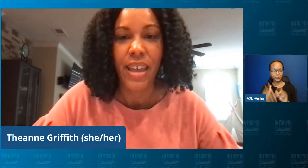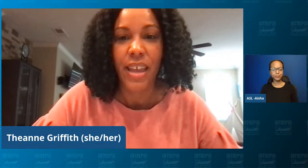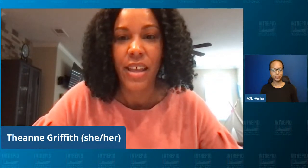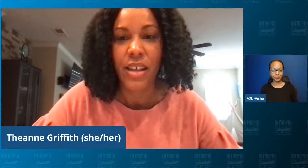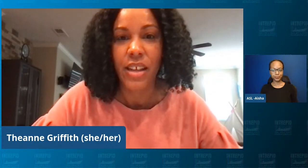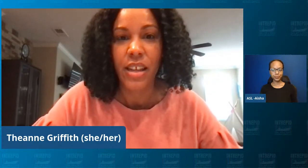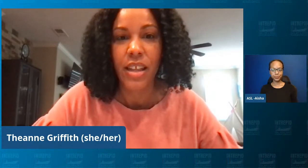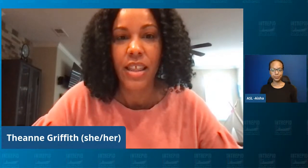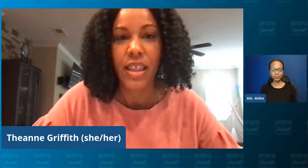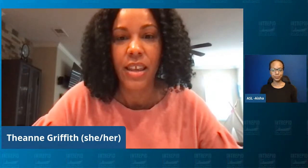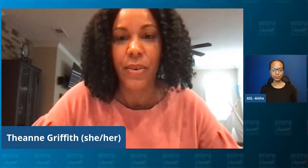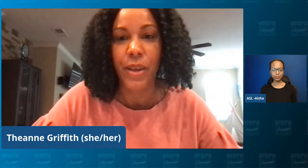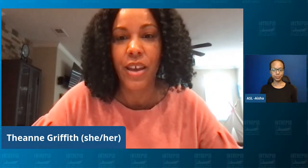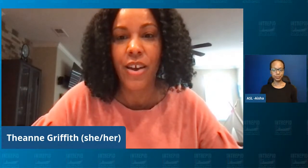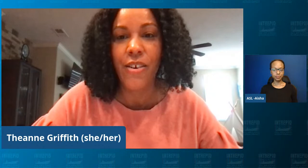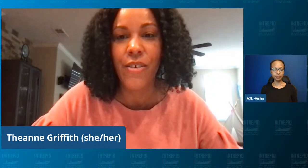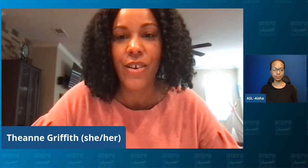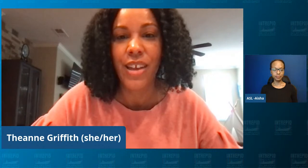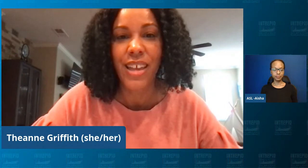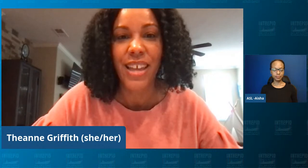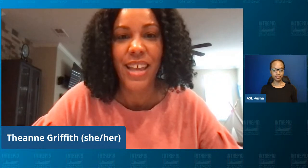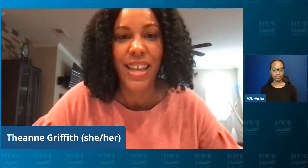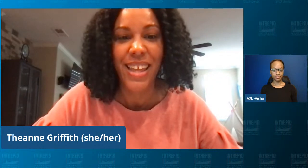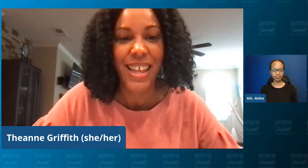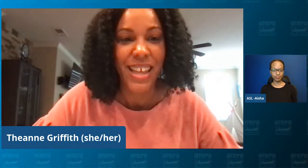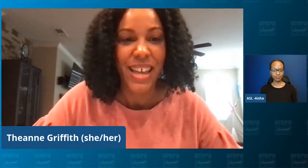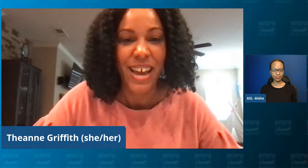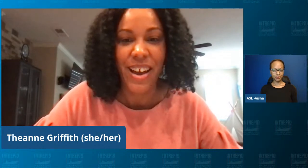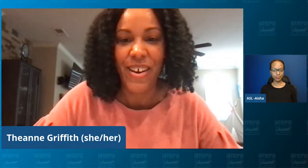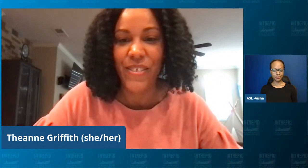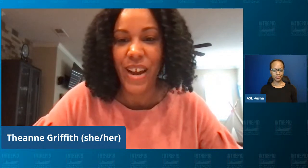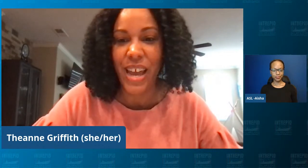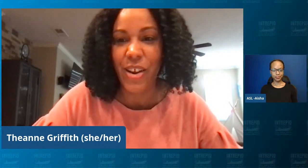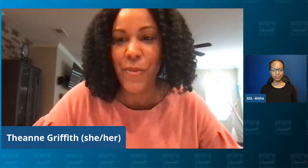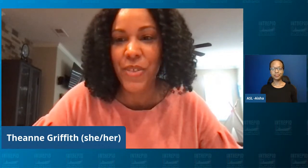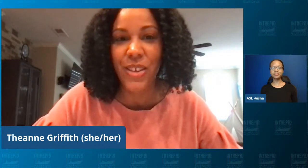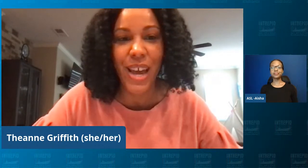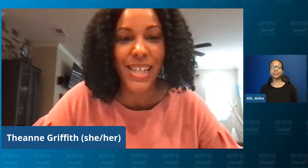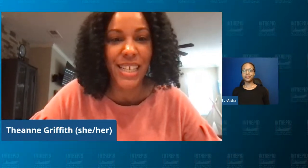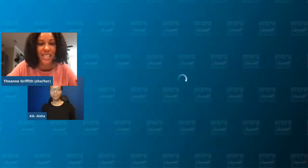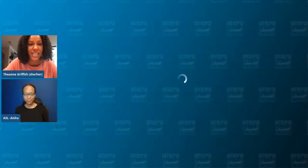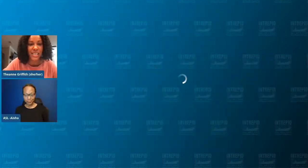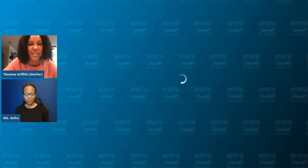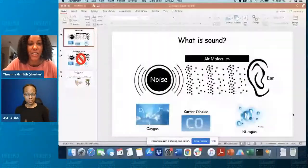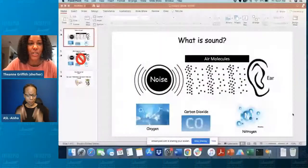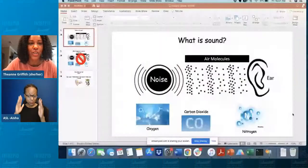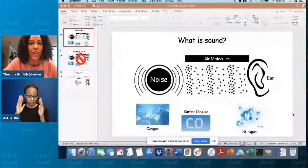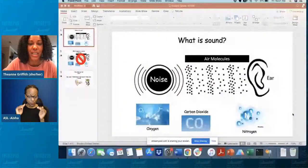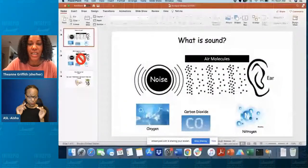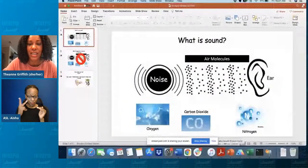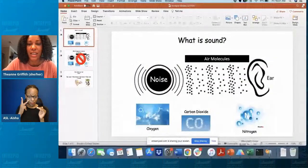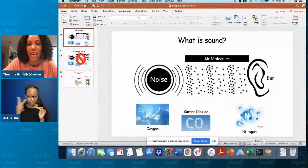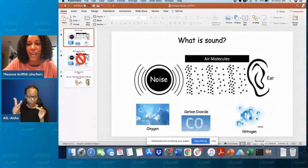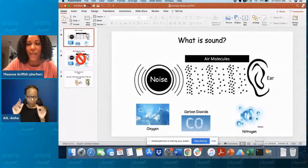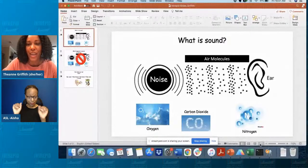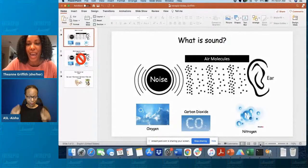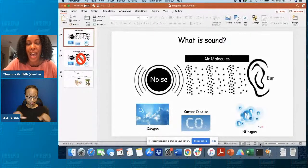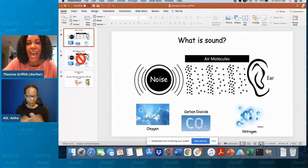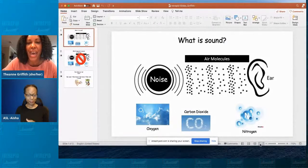Okay, there we go. All right, hopefully you guys can see my